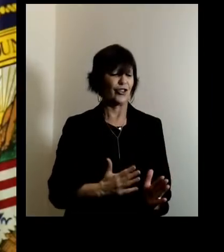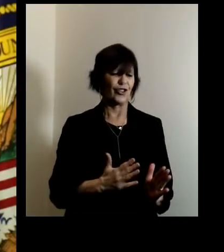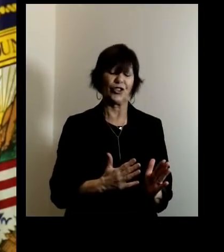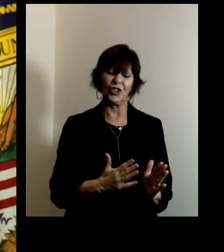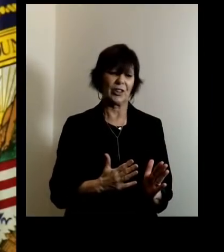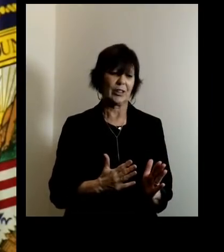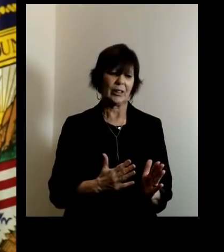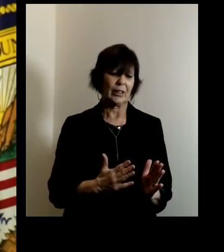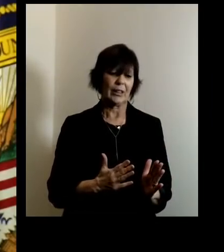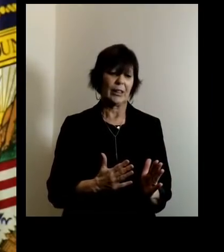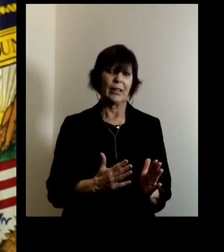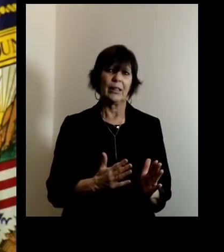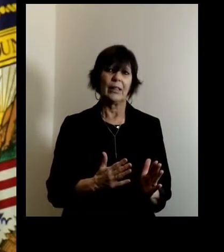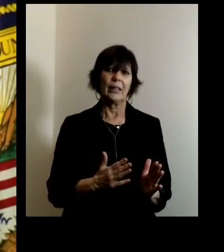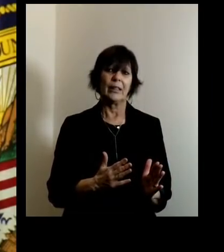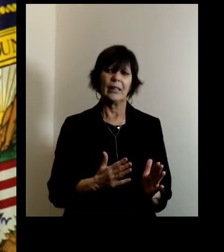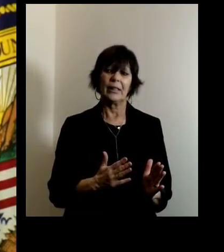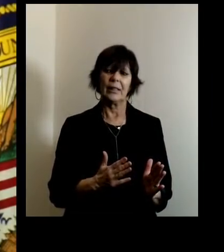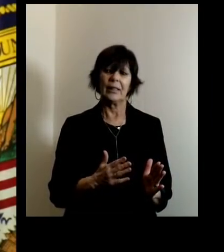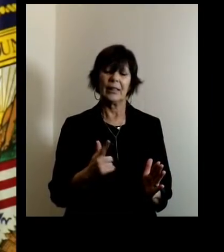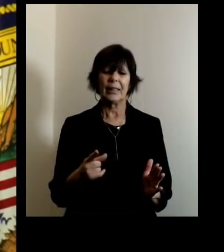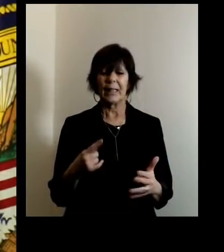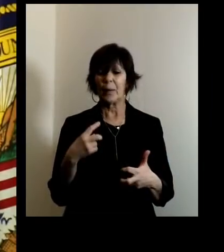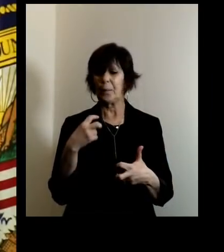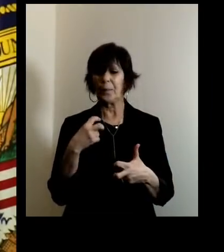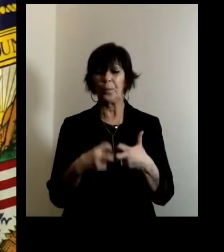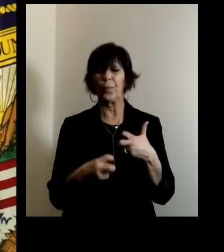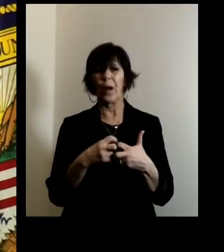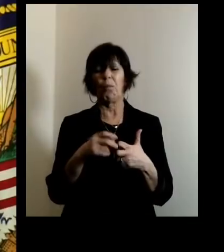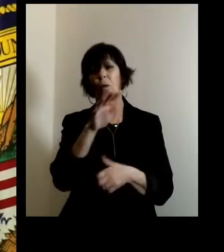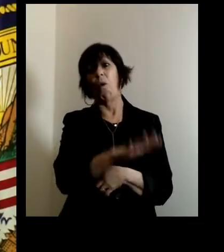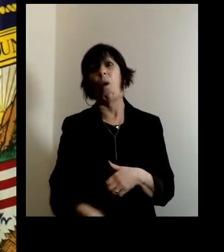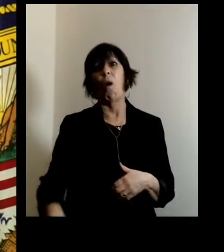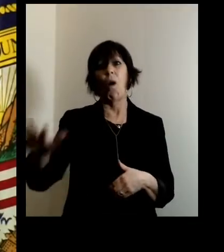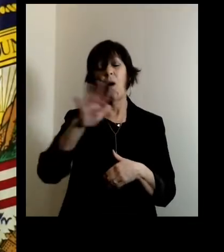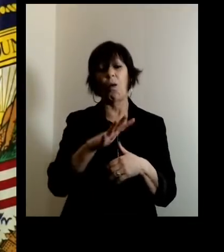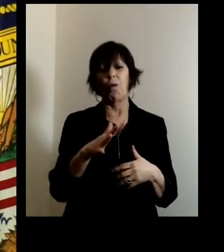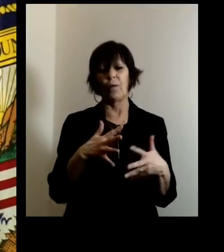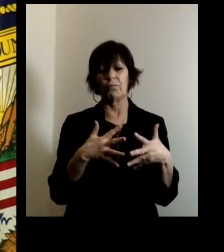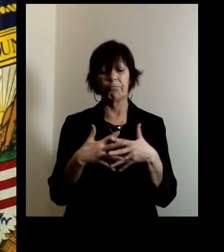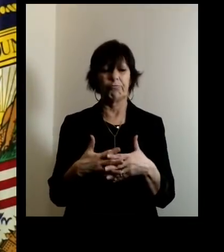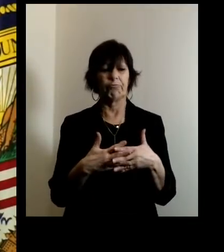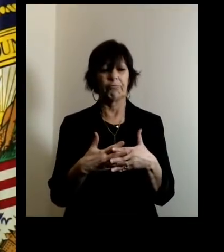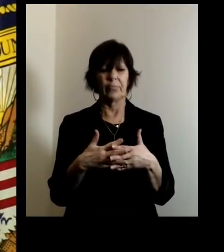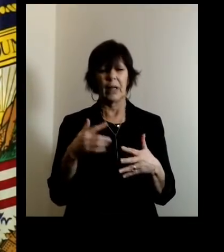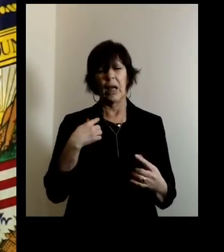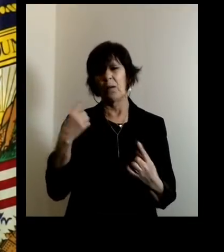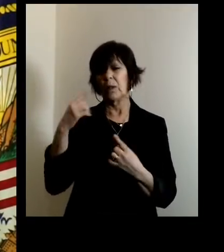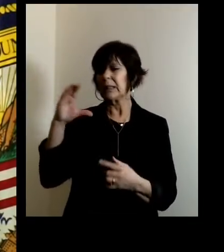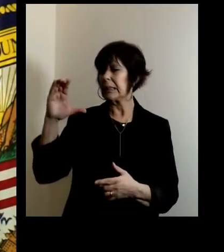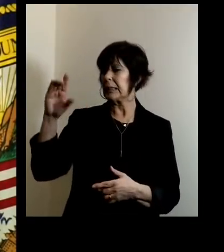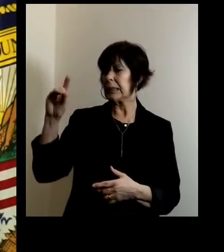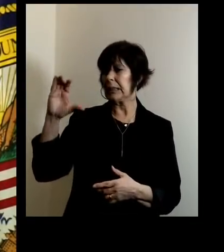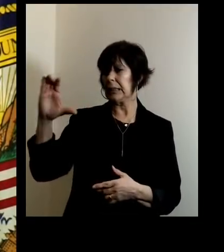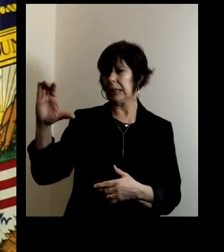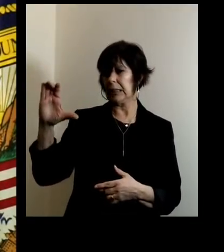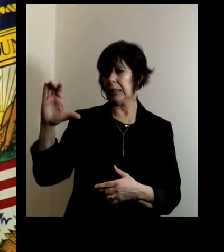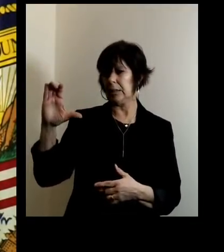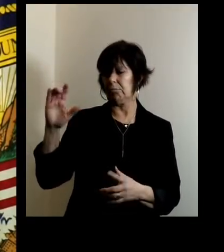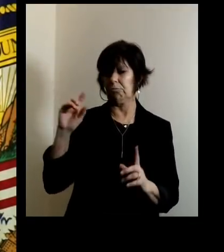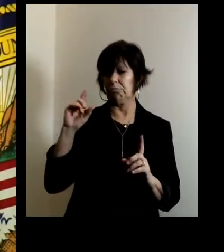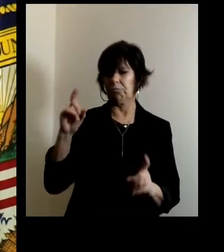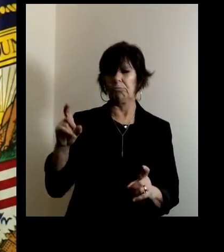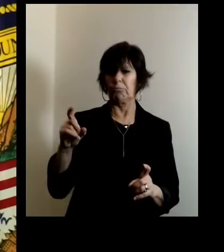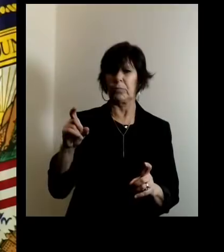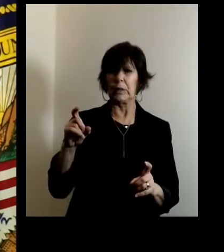in cases. It's a problem that seems to be a national one. On Monday, the CDC released guidance that called on health departments to focus